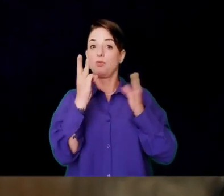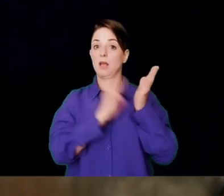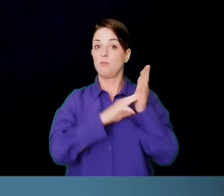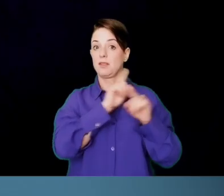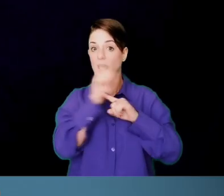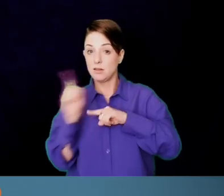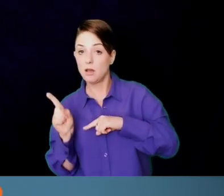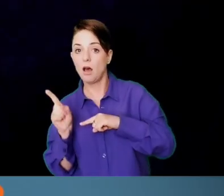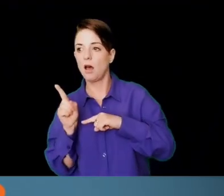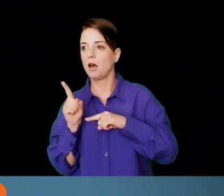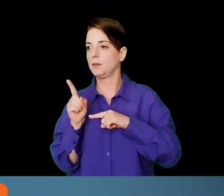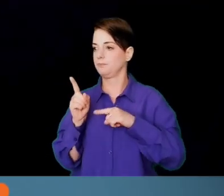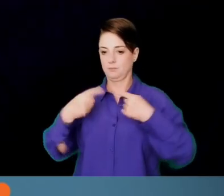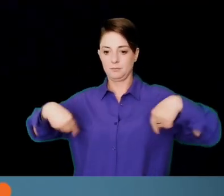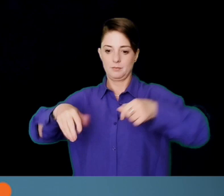our hands.